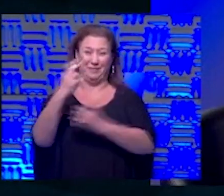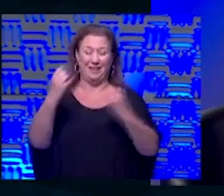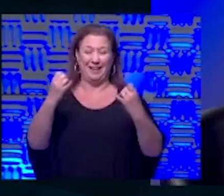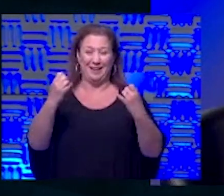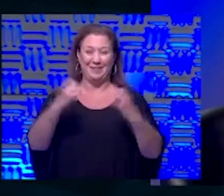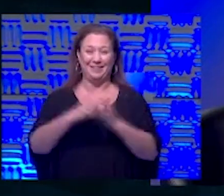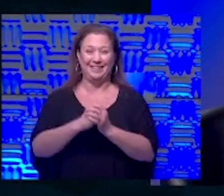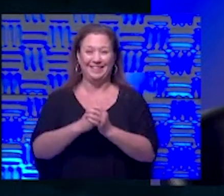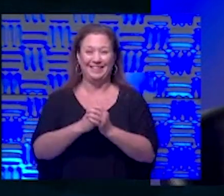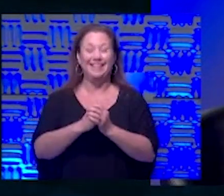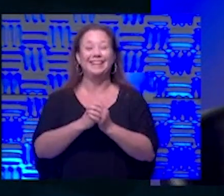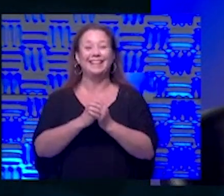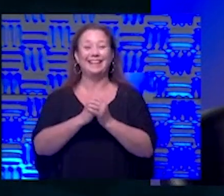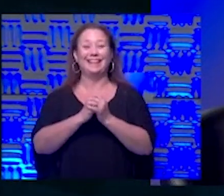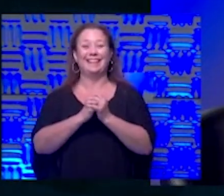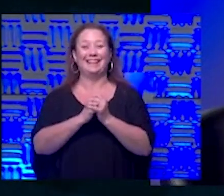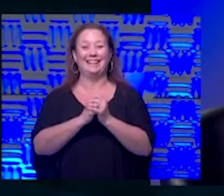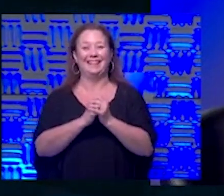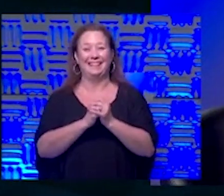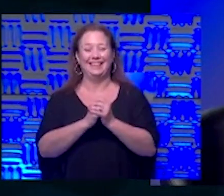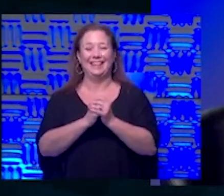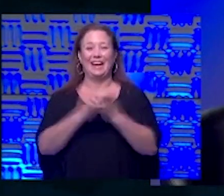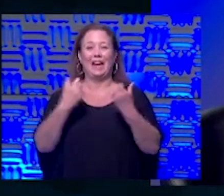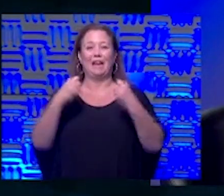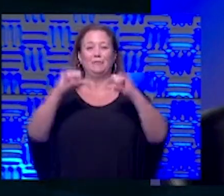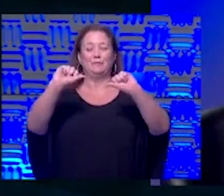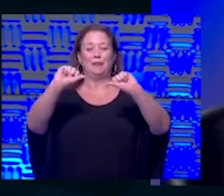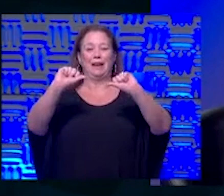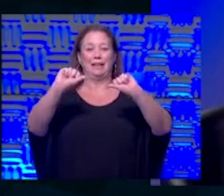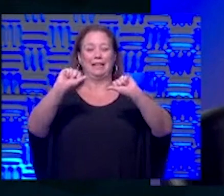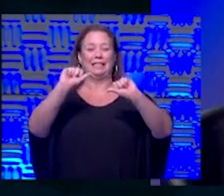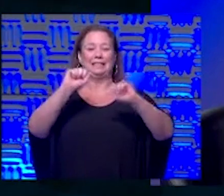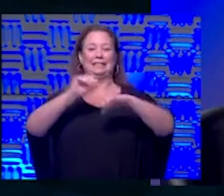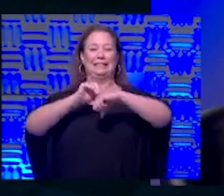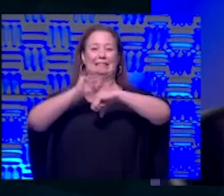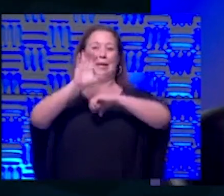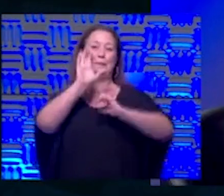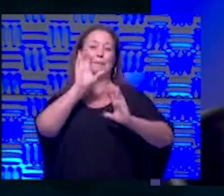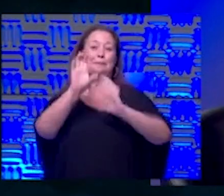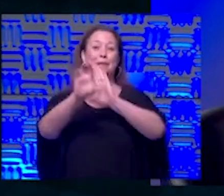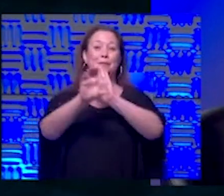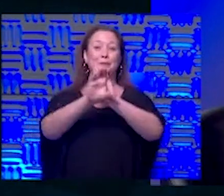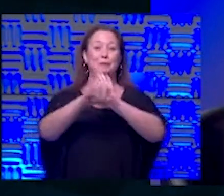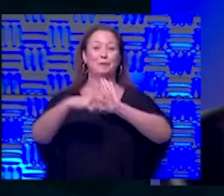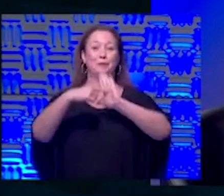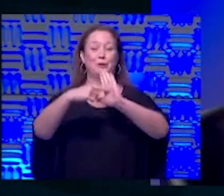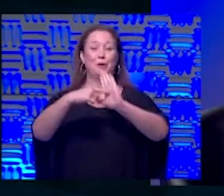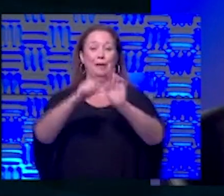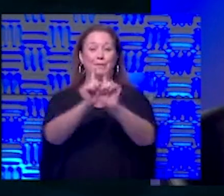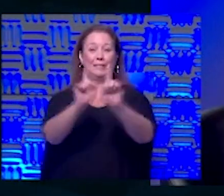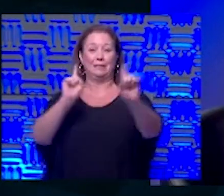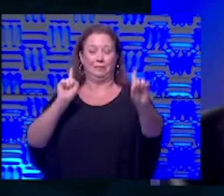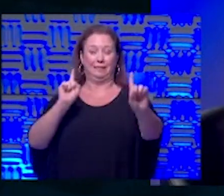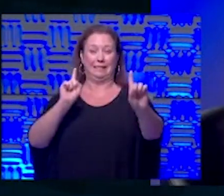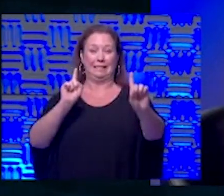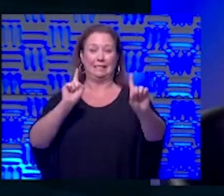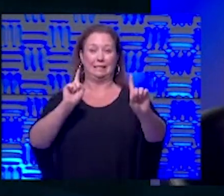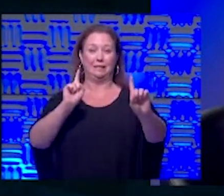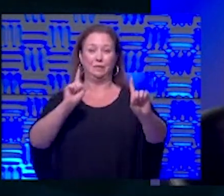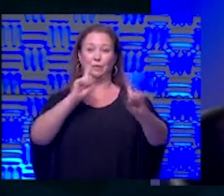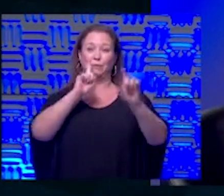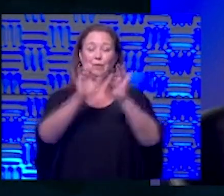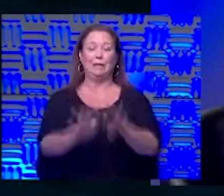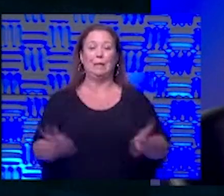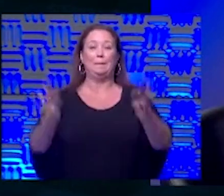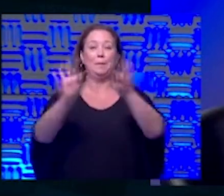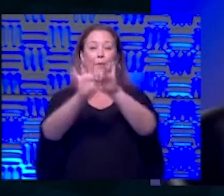But well, I've tried to produce pictures showing physical distancing, and so that's extremely